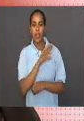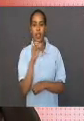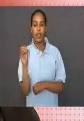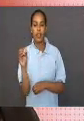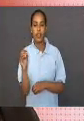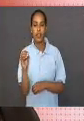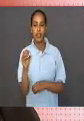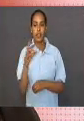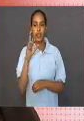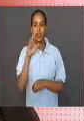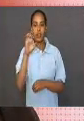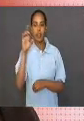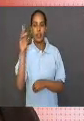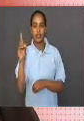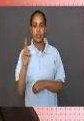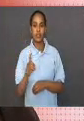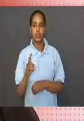and reduction.